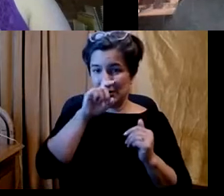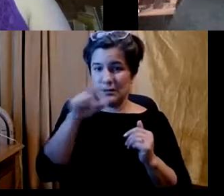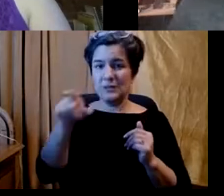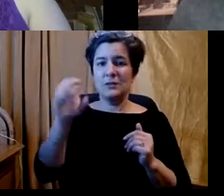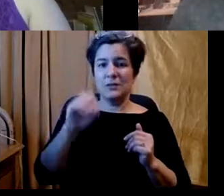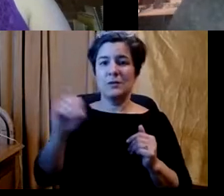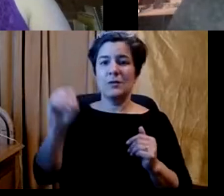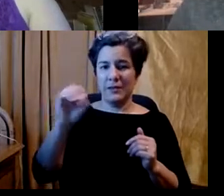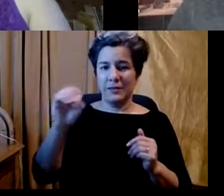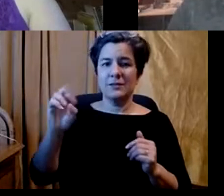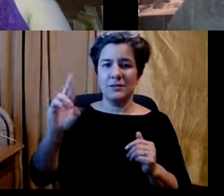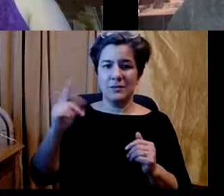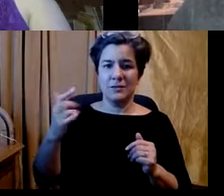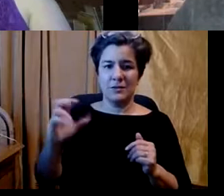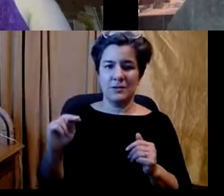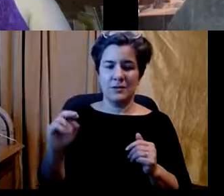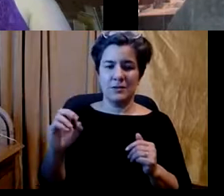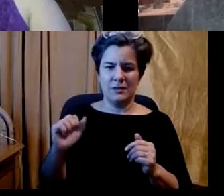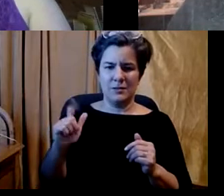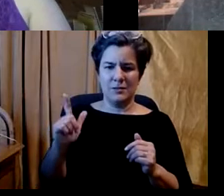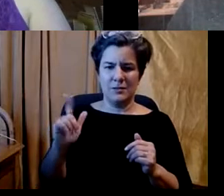Oregon as well. And Sally?